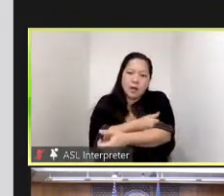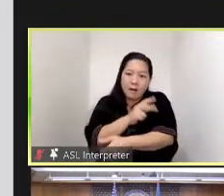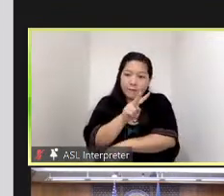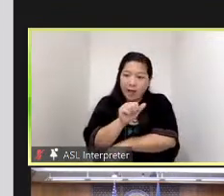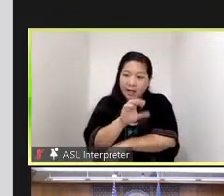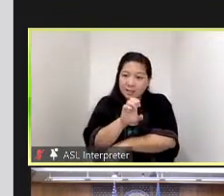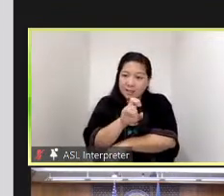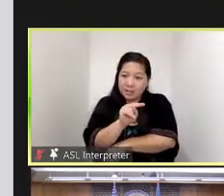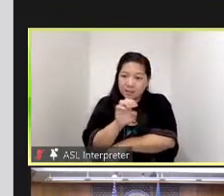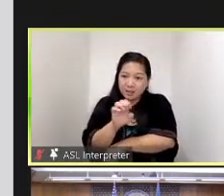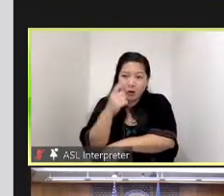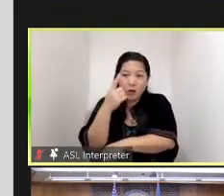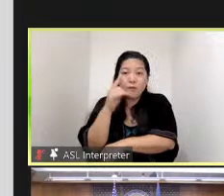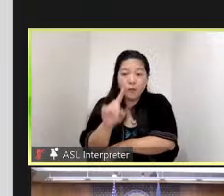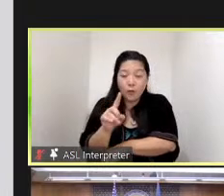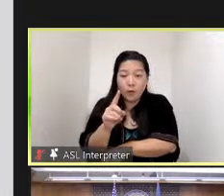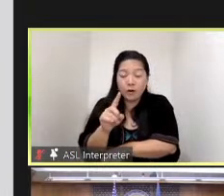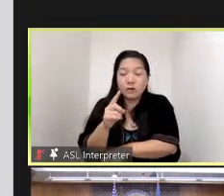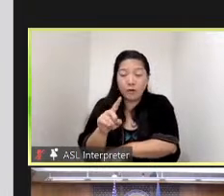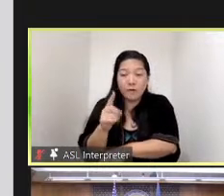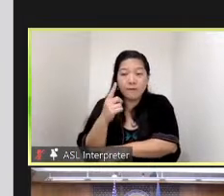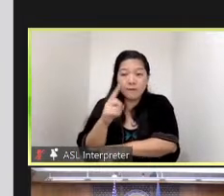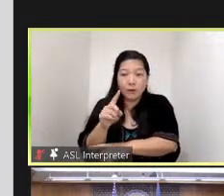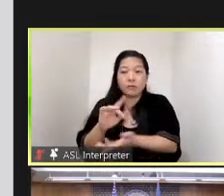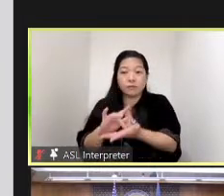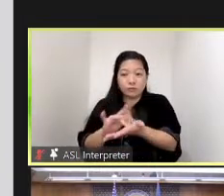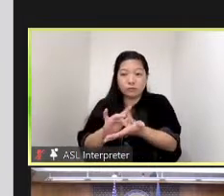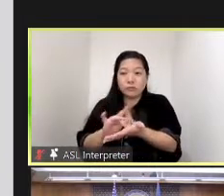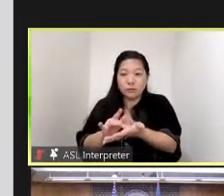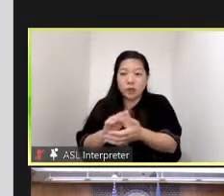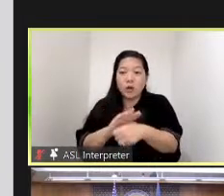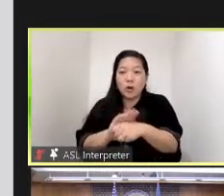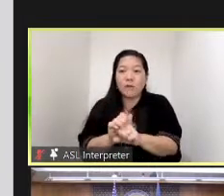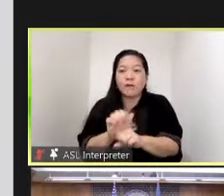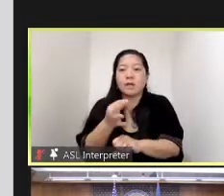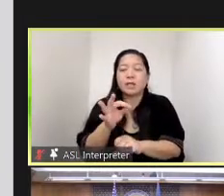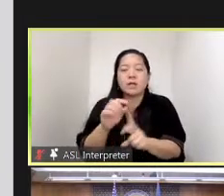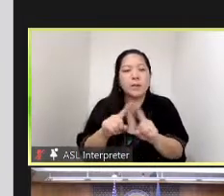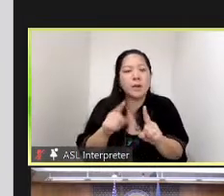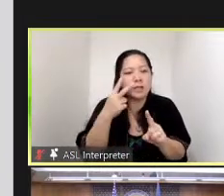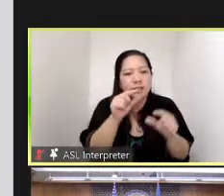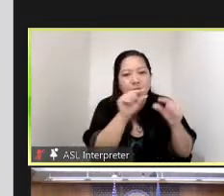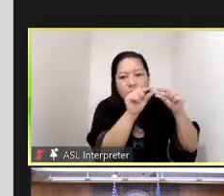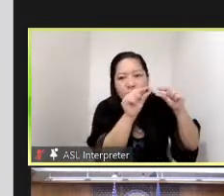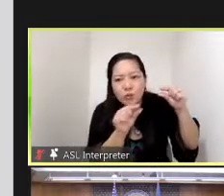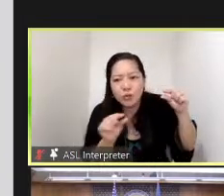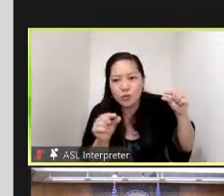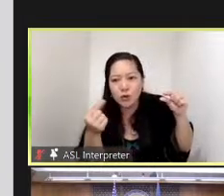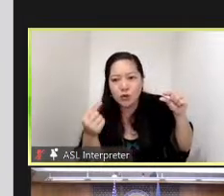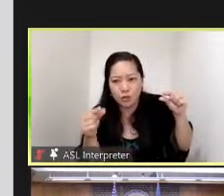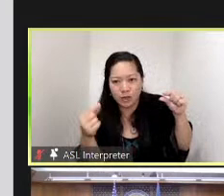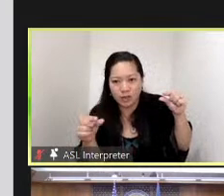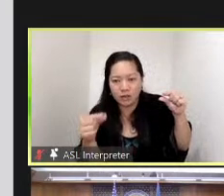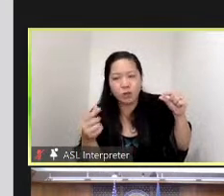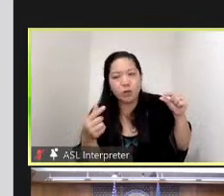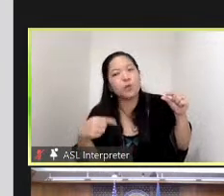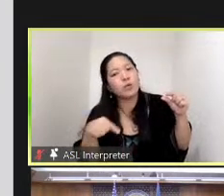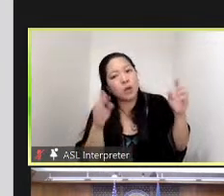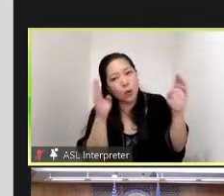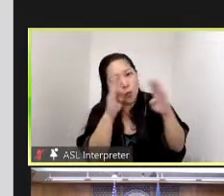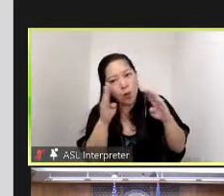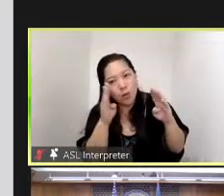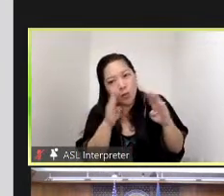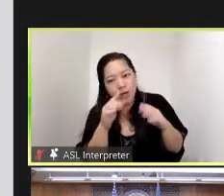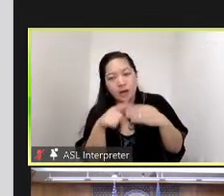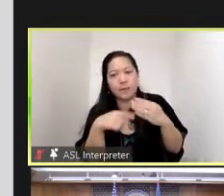graph here, you can start to see, and I know this might be a little hard to see, but that green line there, that is what we are worried about as we moved out